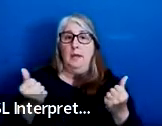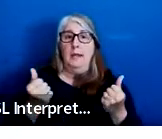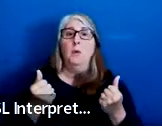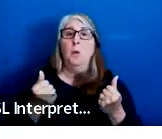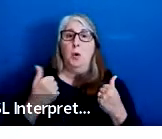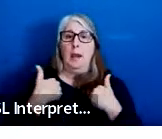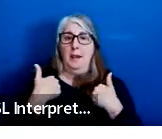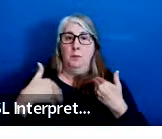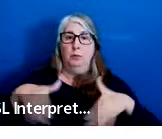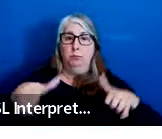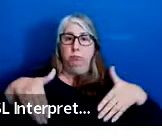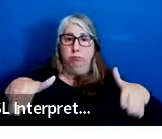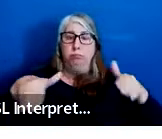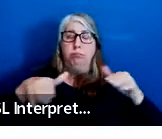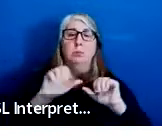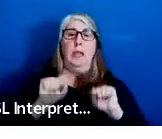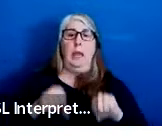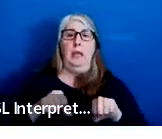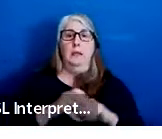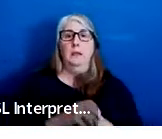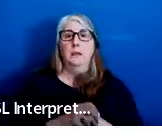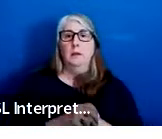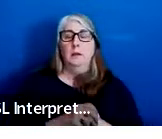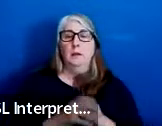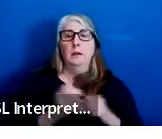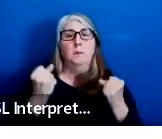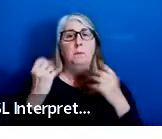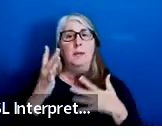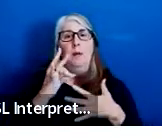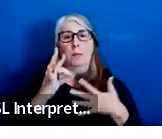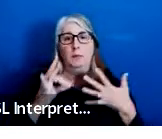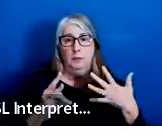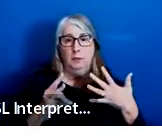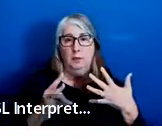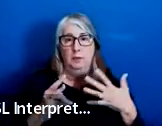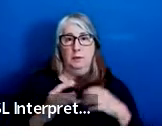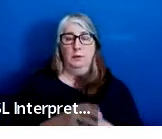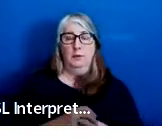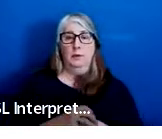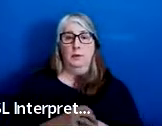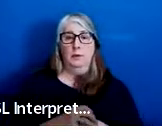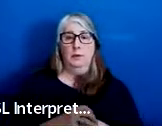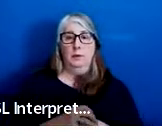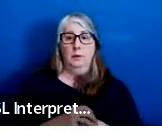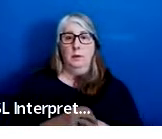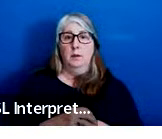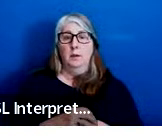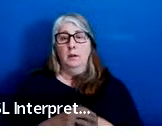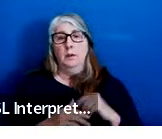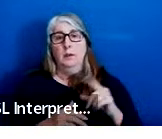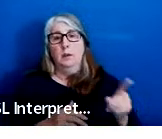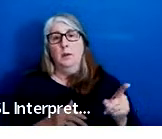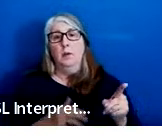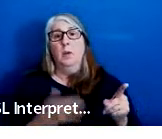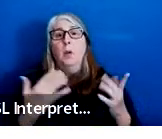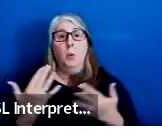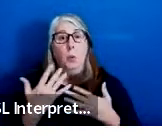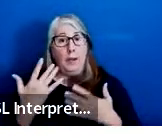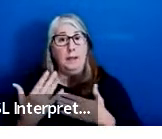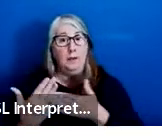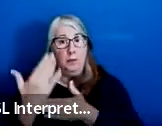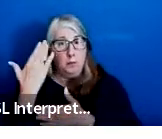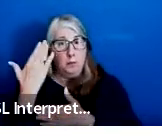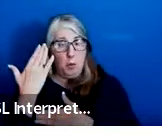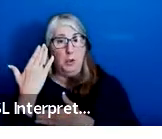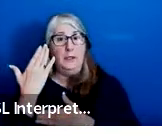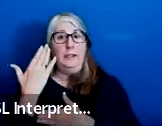away. There are a number of options. Not putting your food waste in the container until the morning of collection is